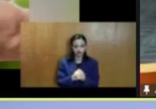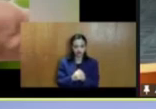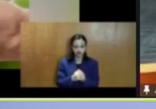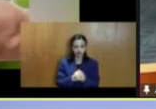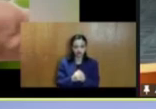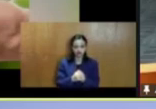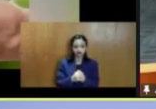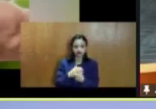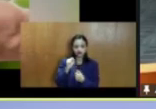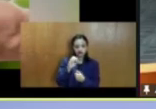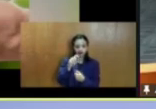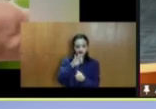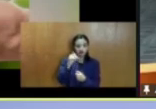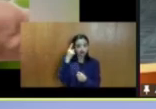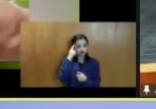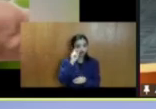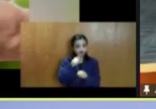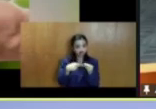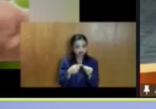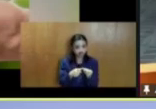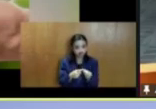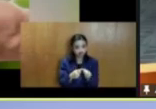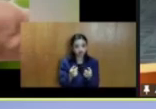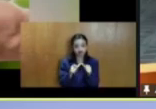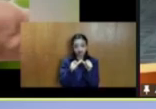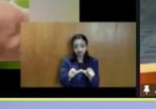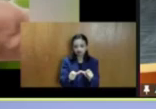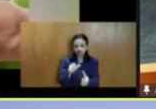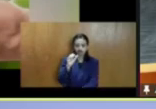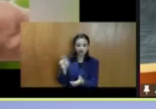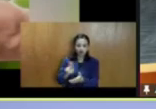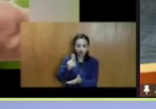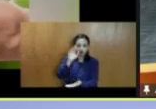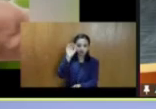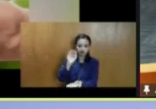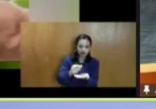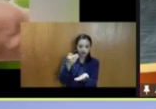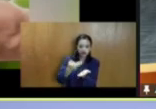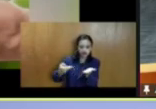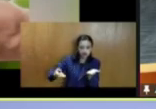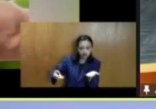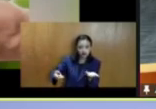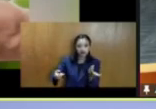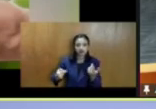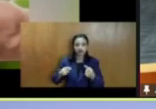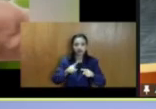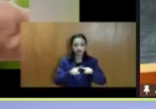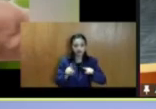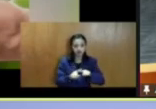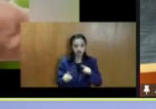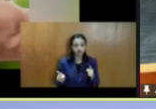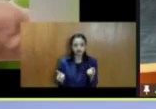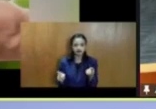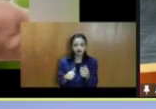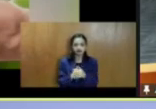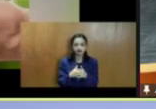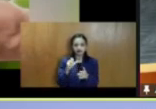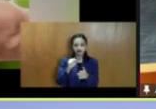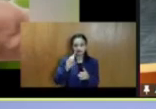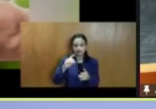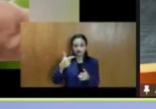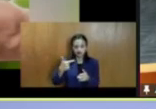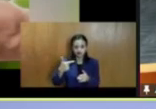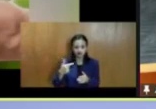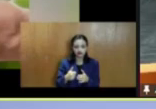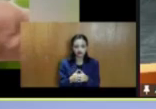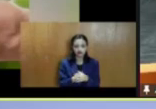If we think about sustainability, it's so using less resources, reducing environmental impacts, achieving the SDGs, and circularity